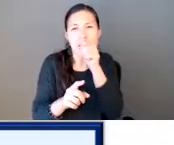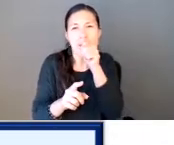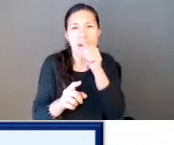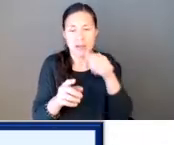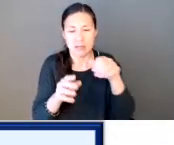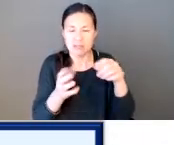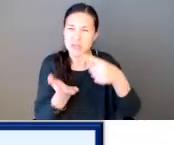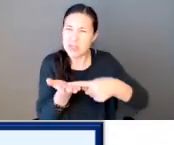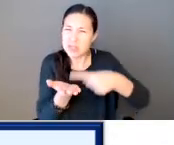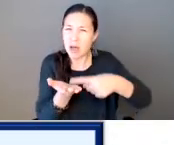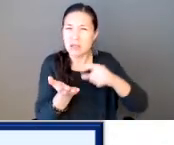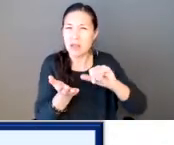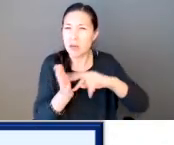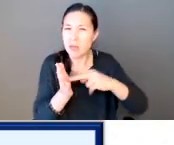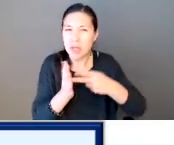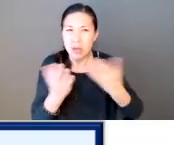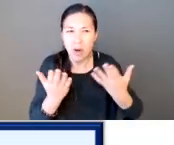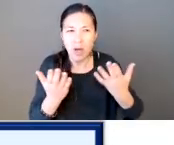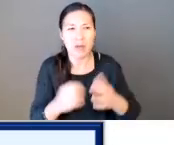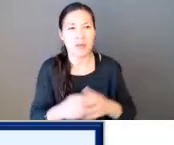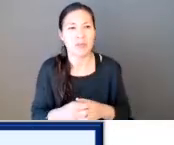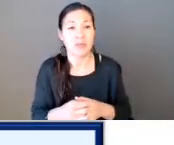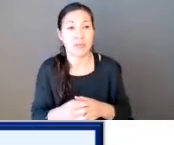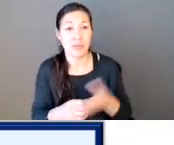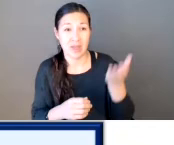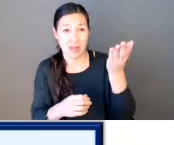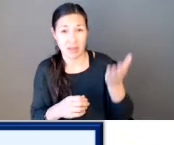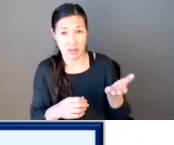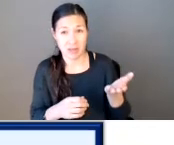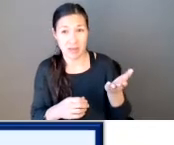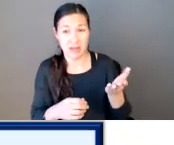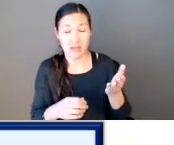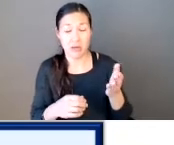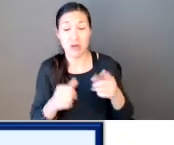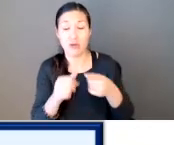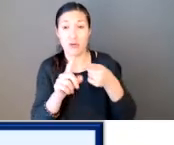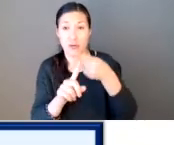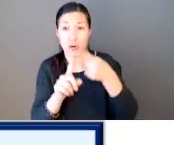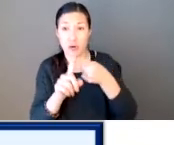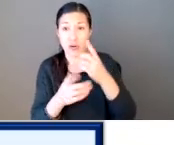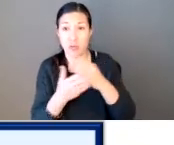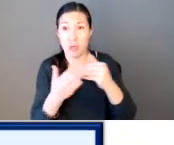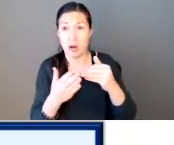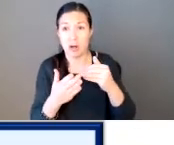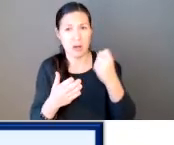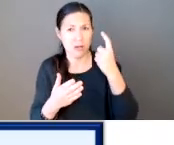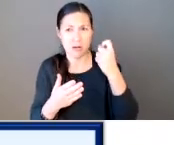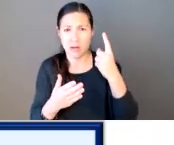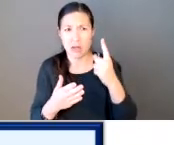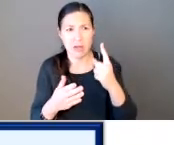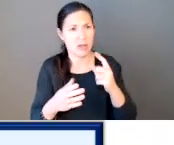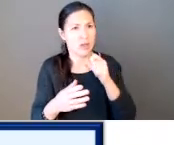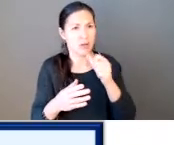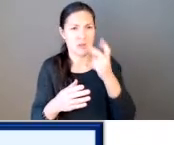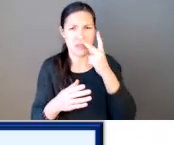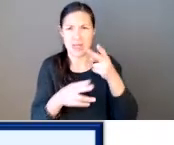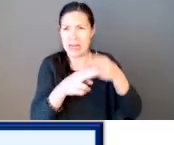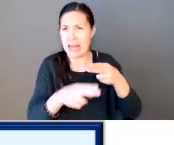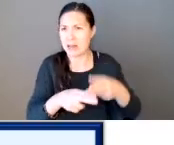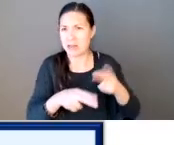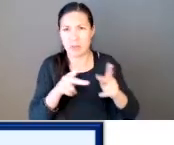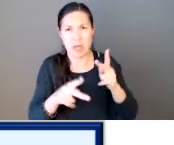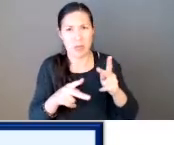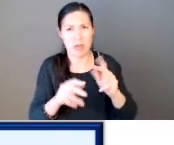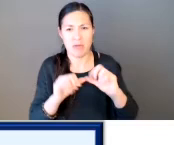notification. You're going to notice in this first part that there are no agency or staff names. We